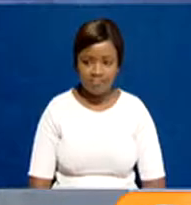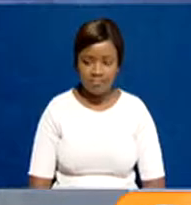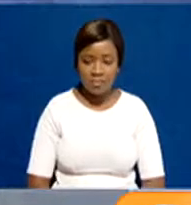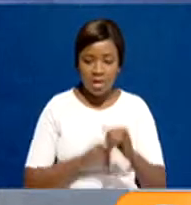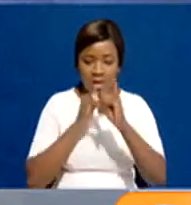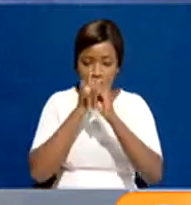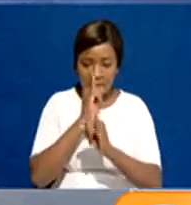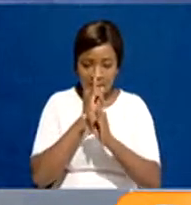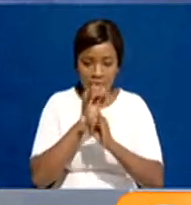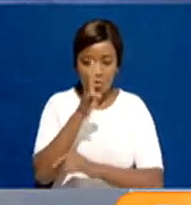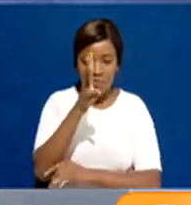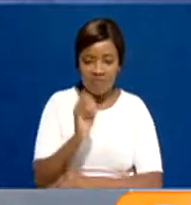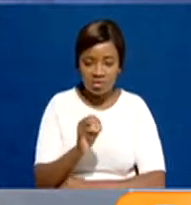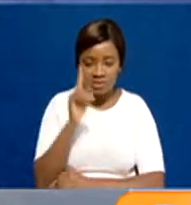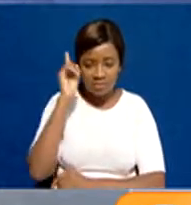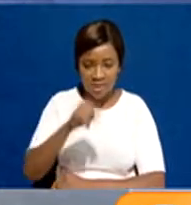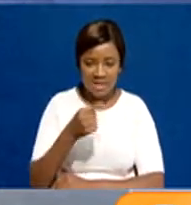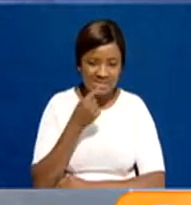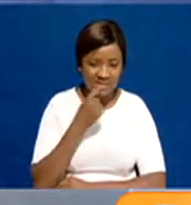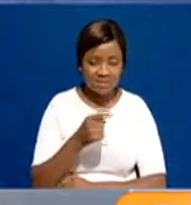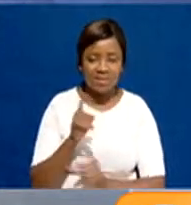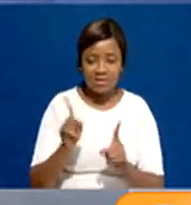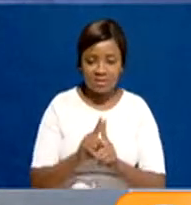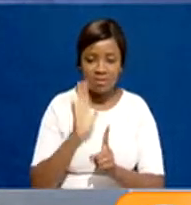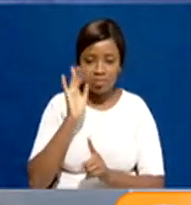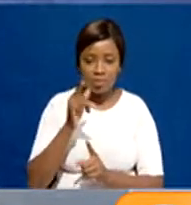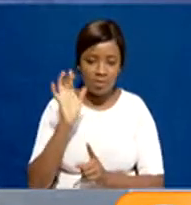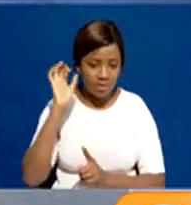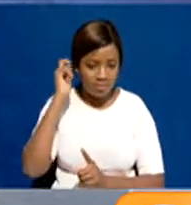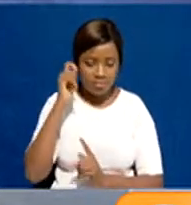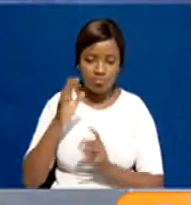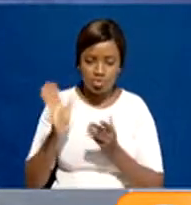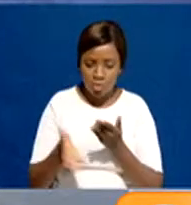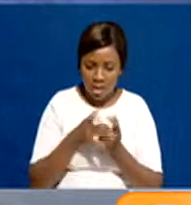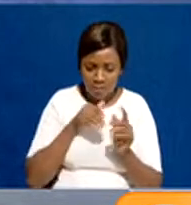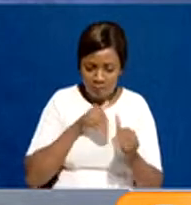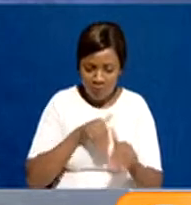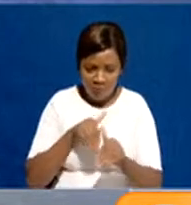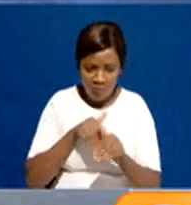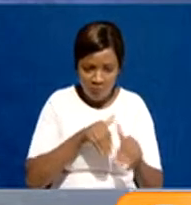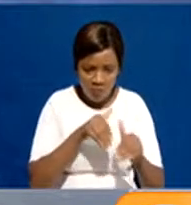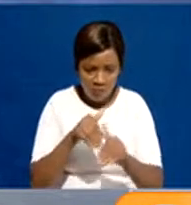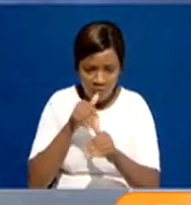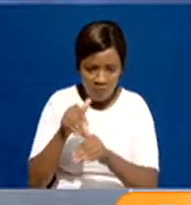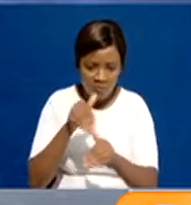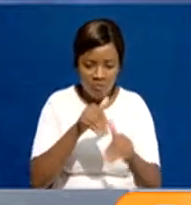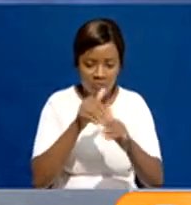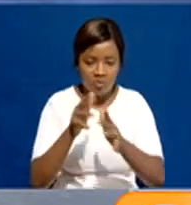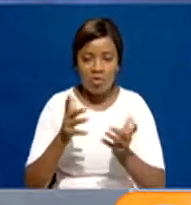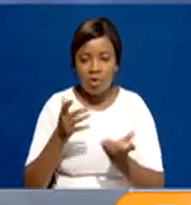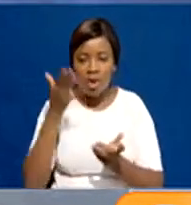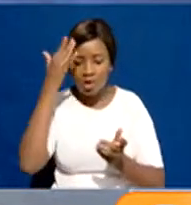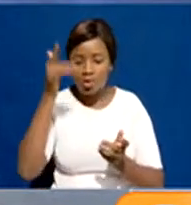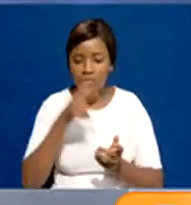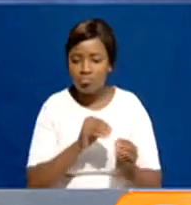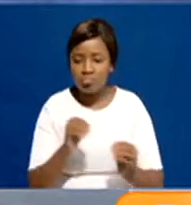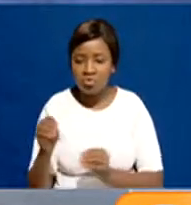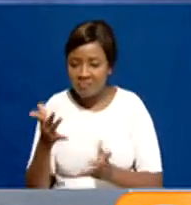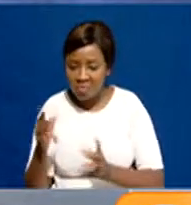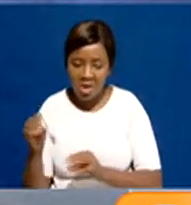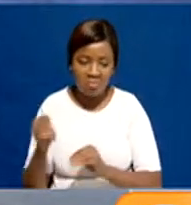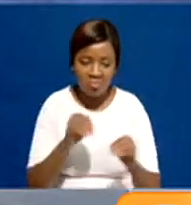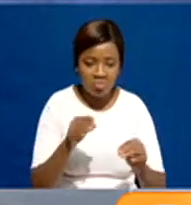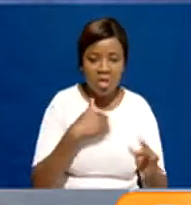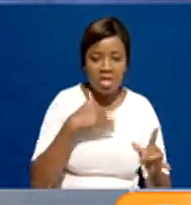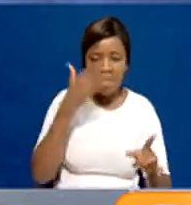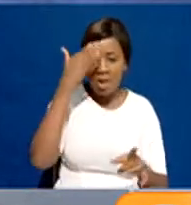Both black and white are set to be ear-notched and fitted with transmitters that will enable rhino monitors to easily track and